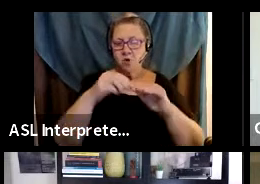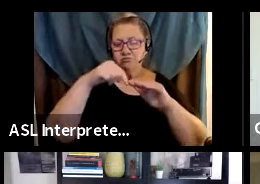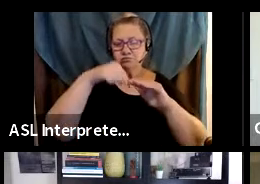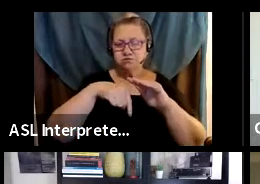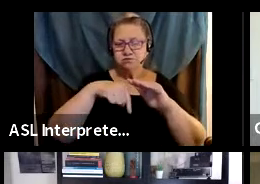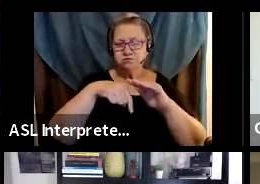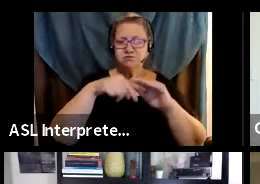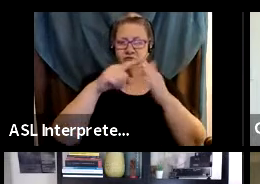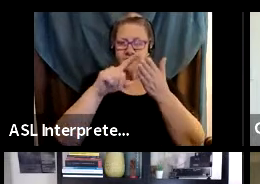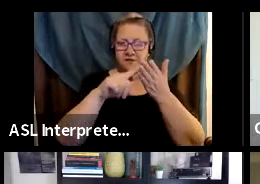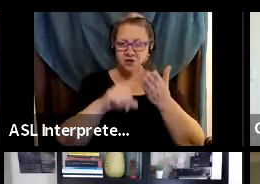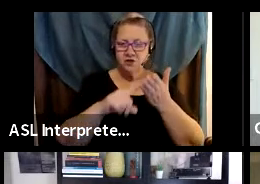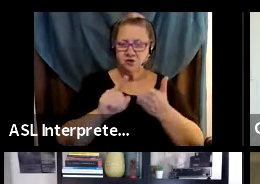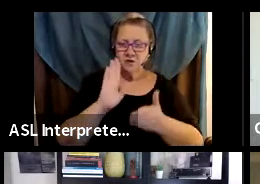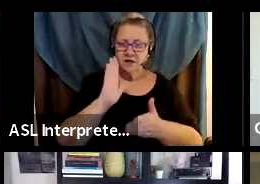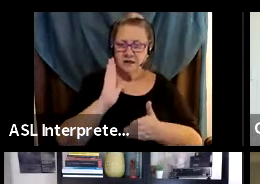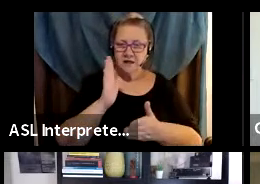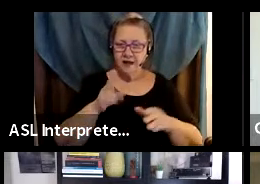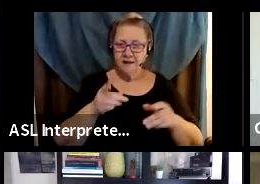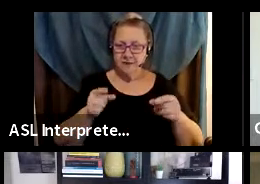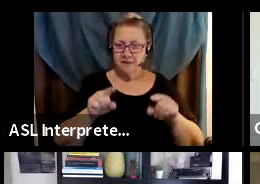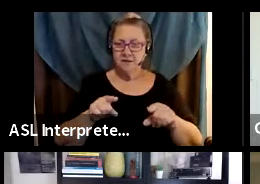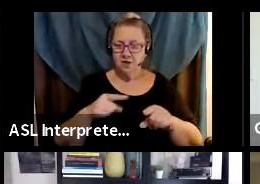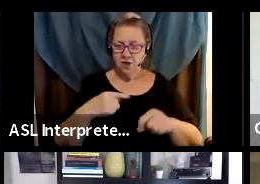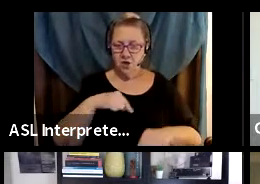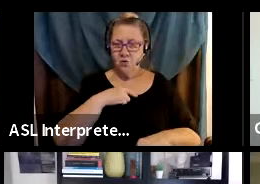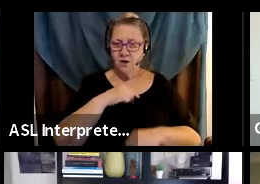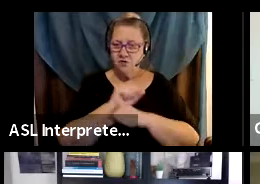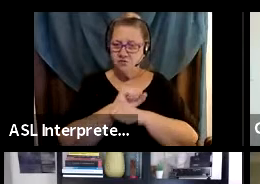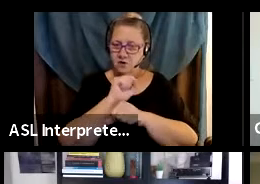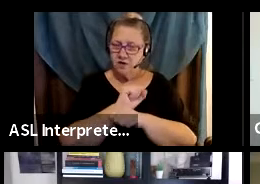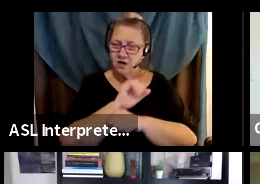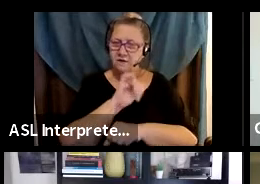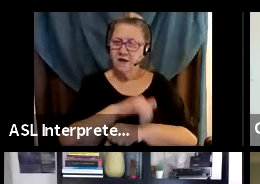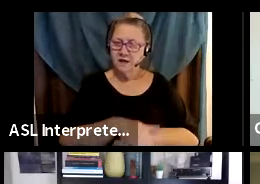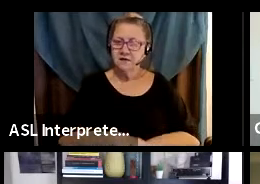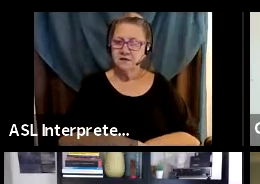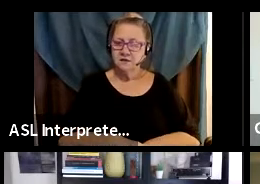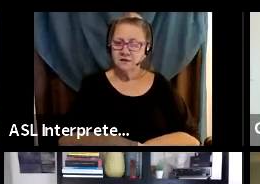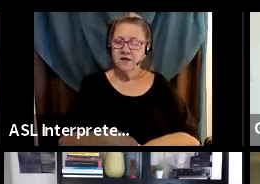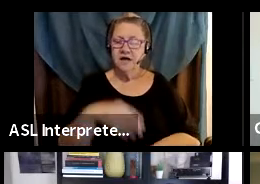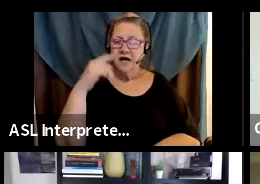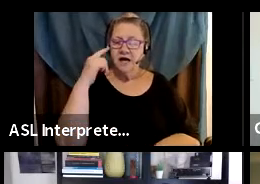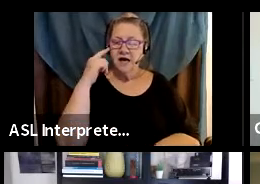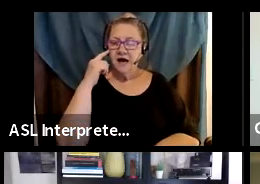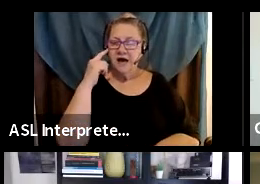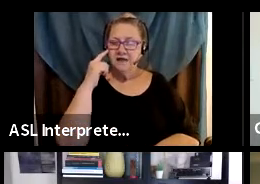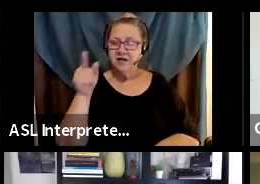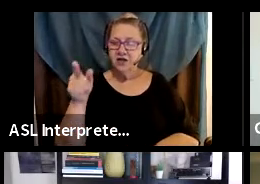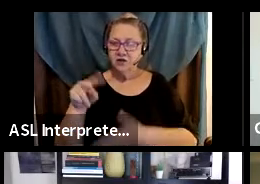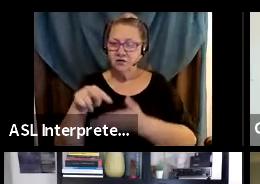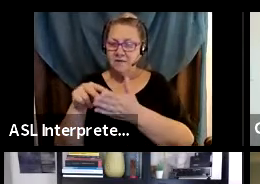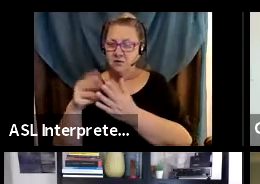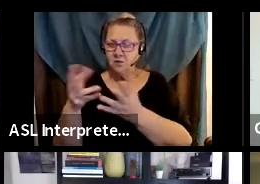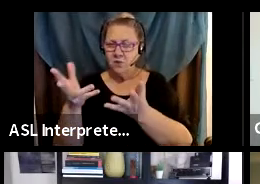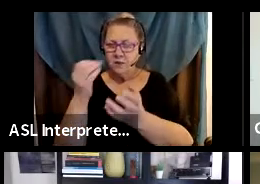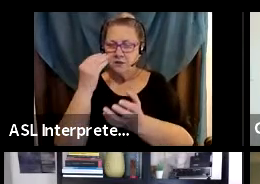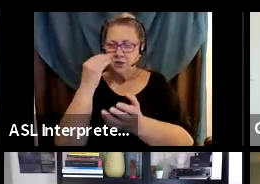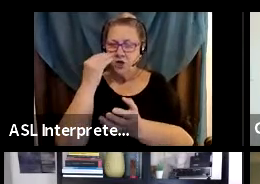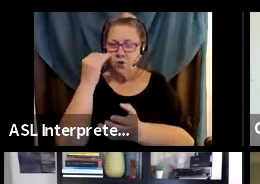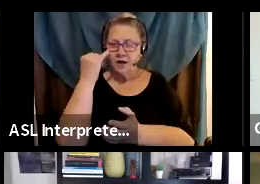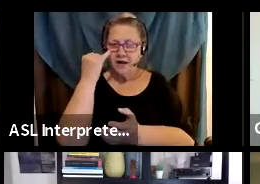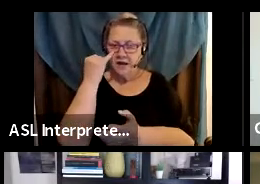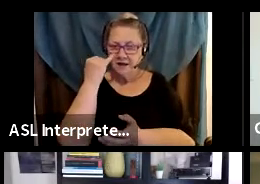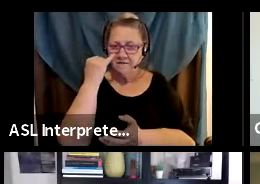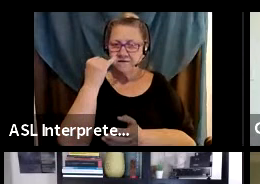well, but we're actively working on that as well. Because that, to your point, I think maybe the point you're getting at is we want to know if there's an